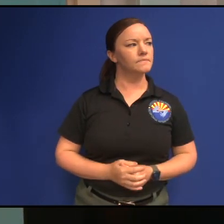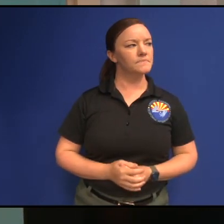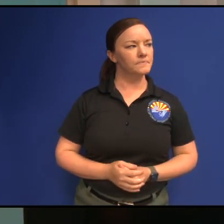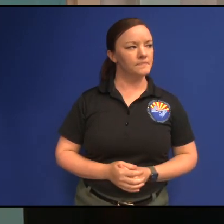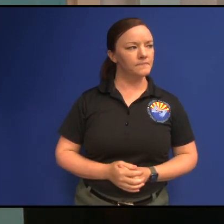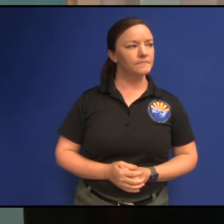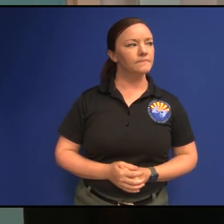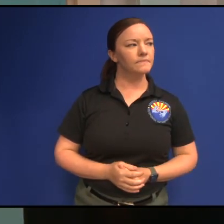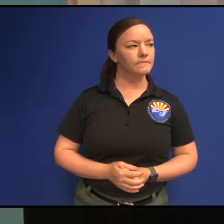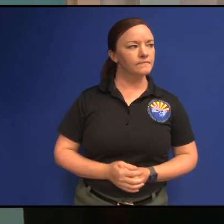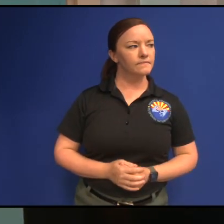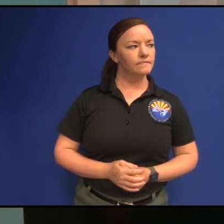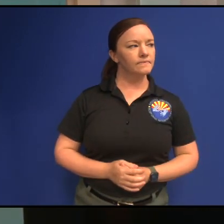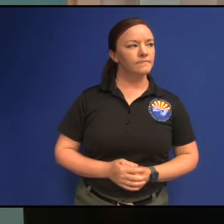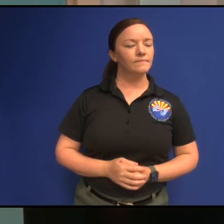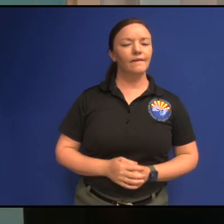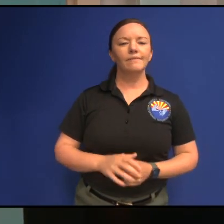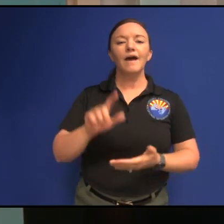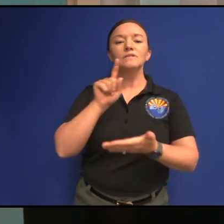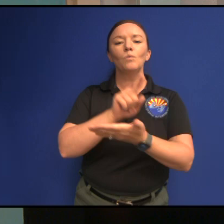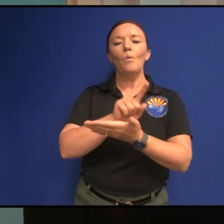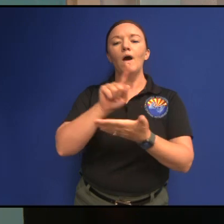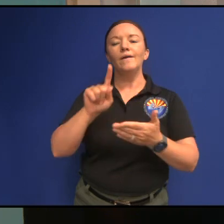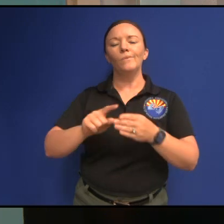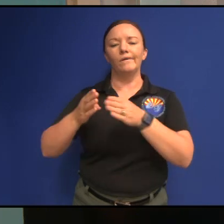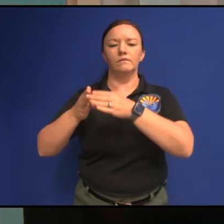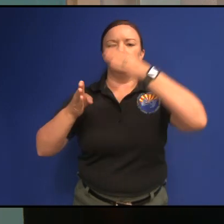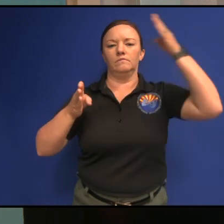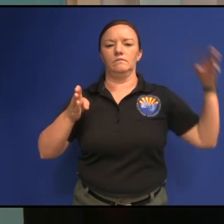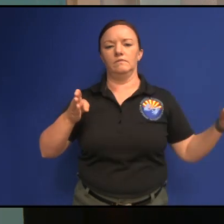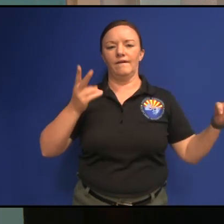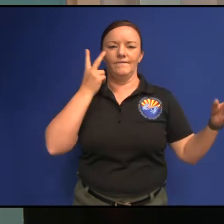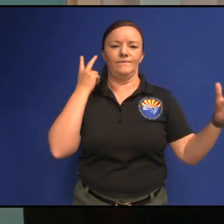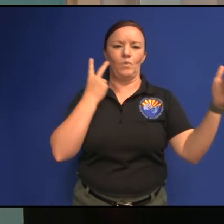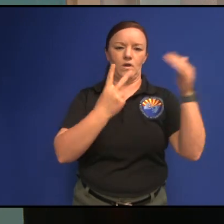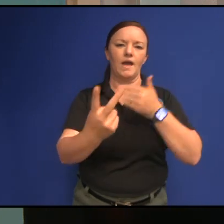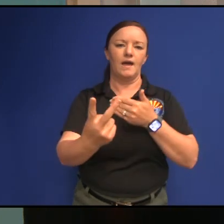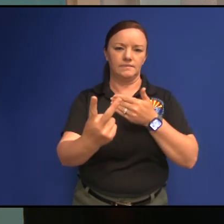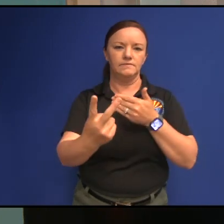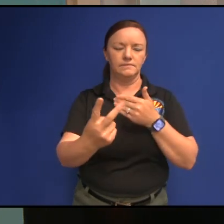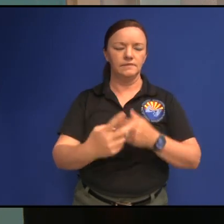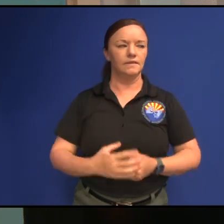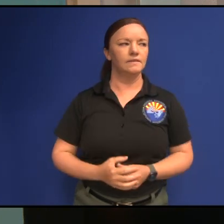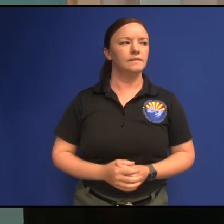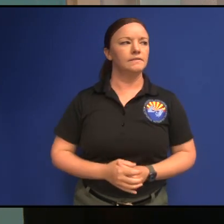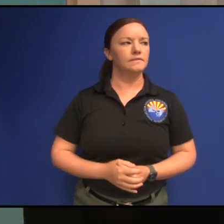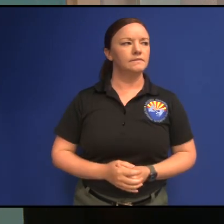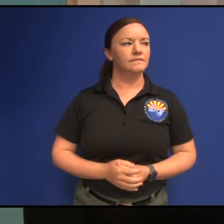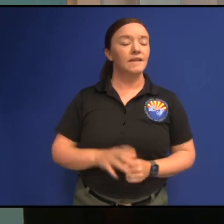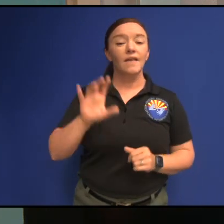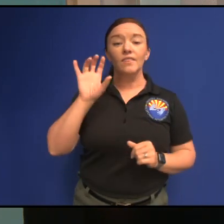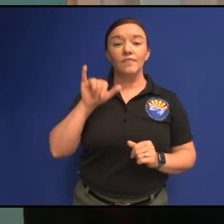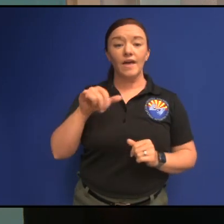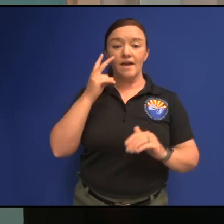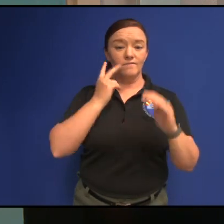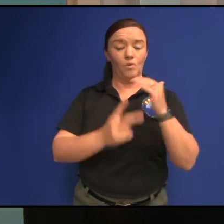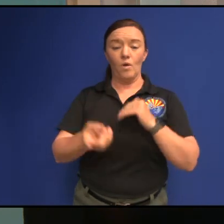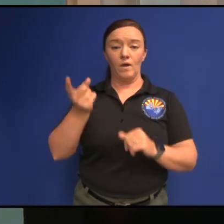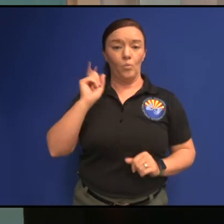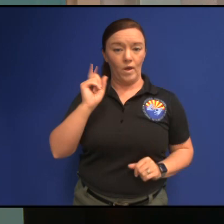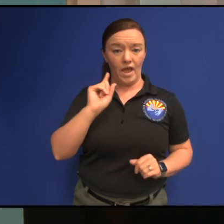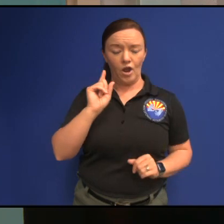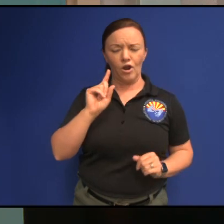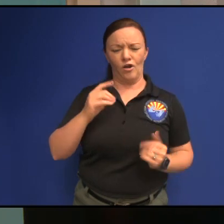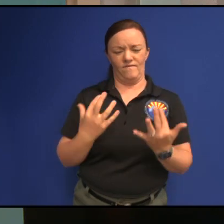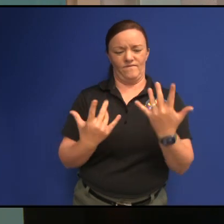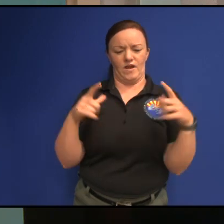So what we're looking at here is a week's worth of forecast. And this is for a point directly on top of the fire. And we're